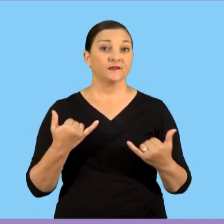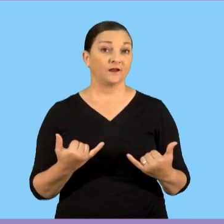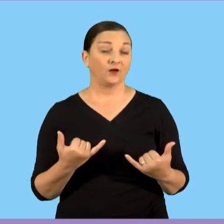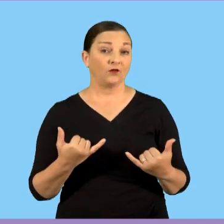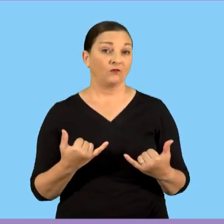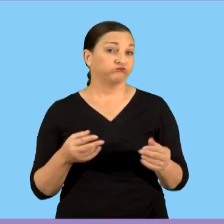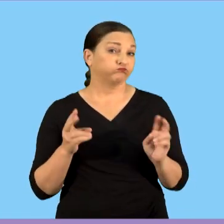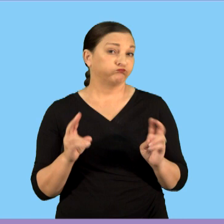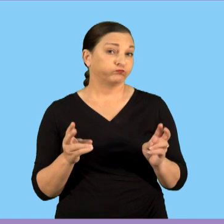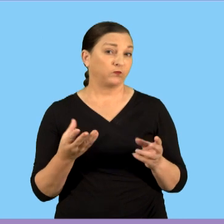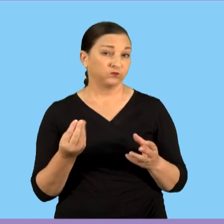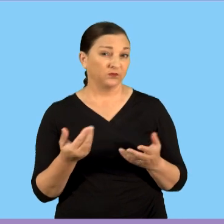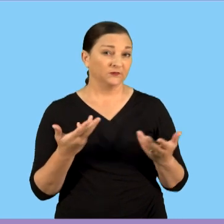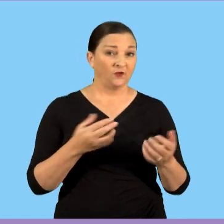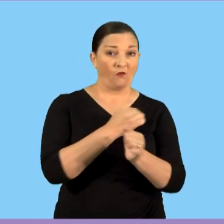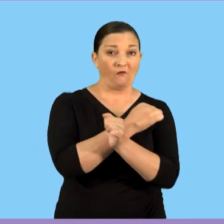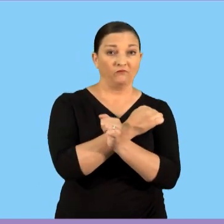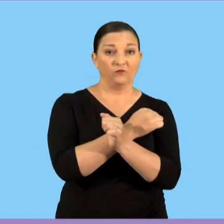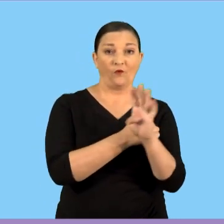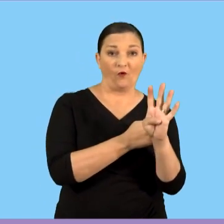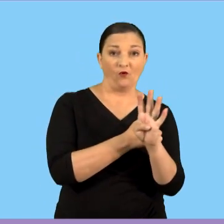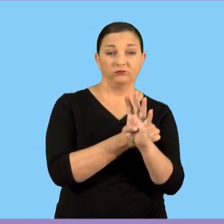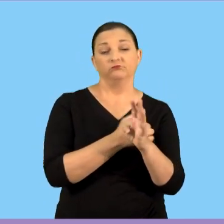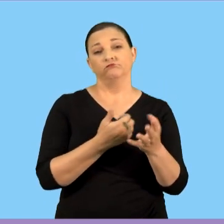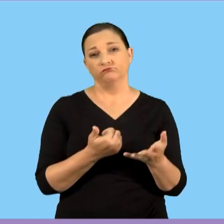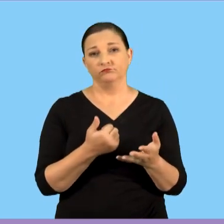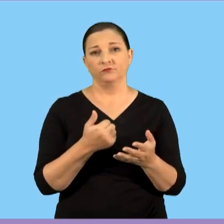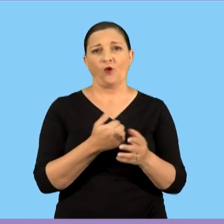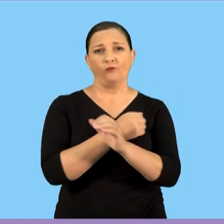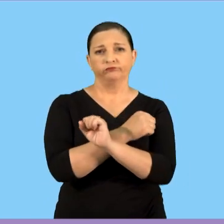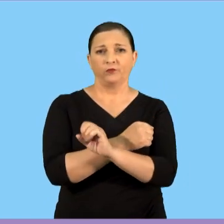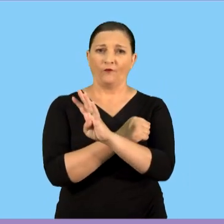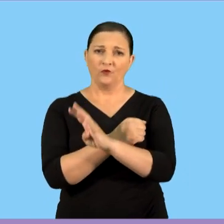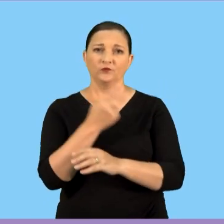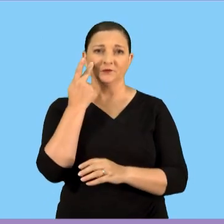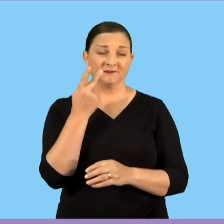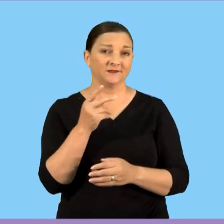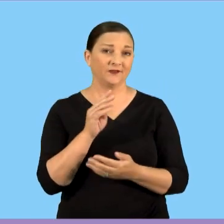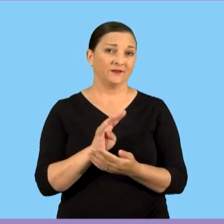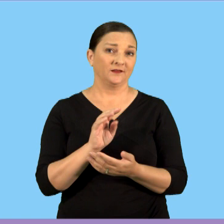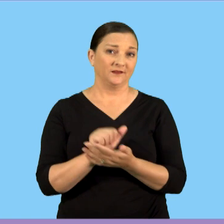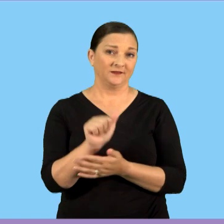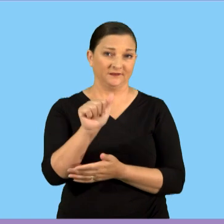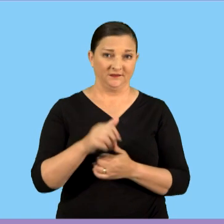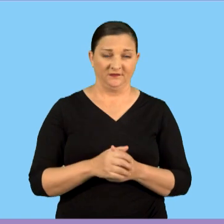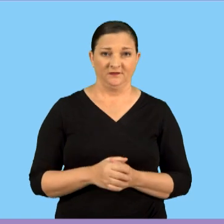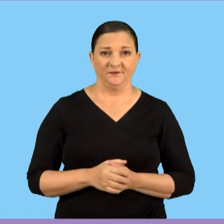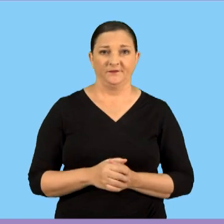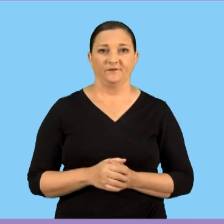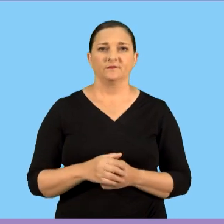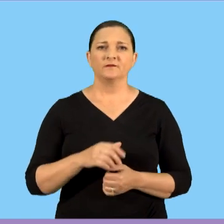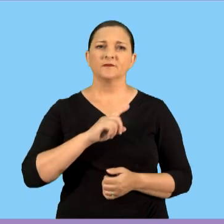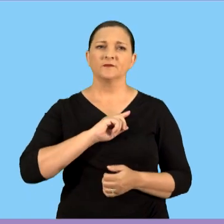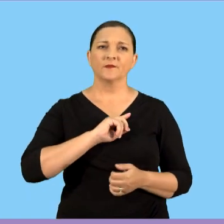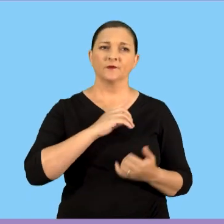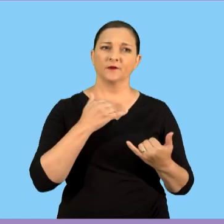And when we multiply the natural numbers, which is 4 multiplied by 4, that is 16. This means that a positive 4 multiplied by